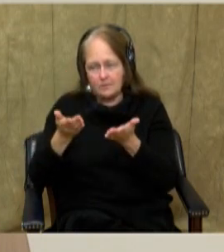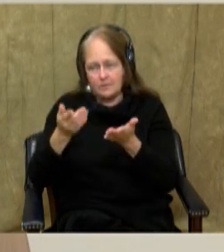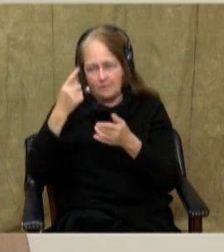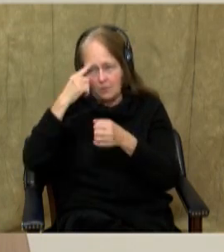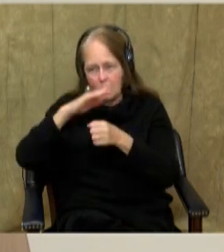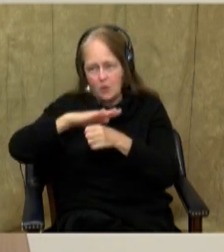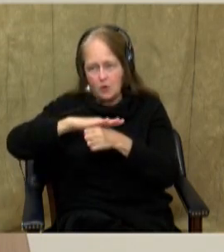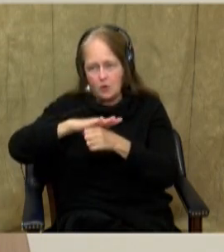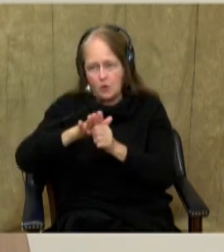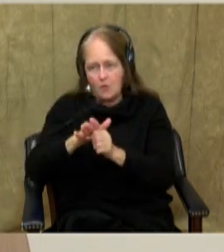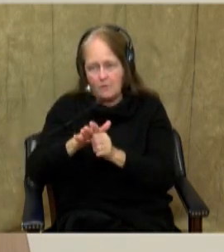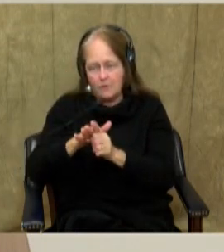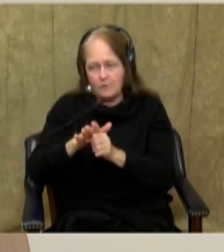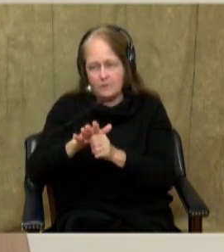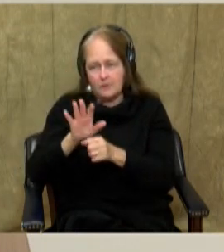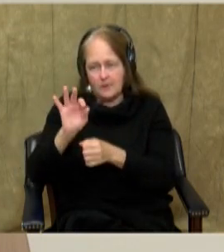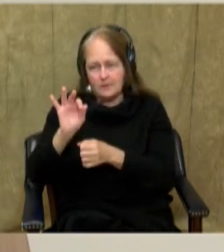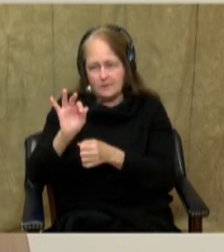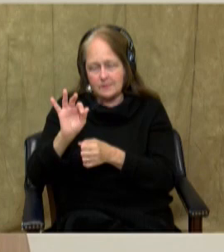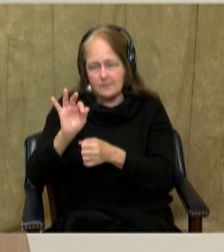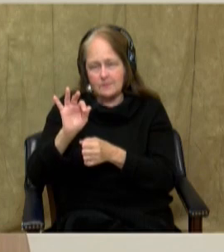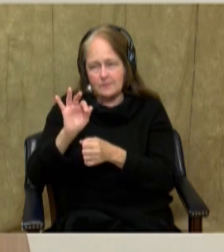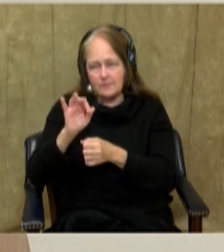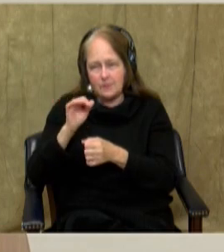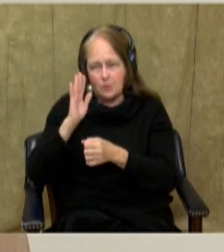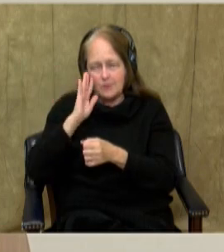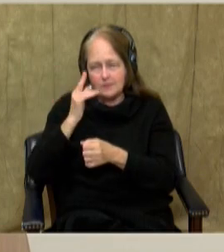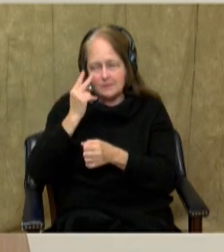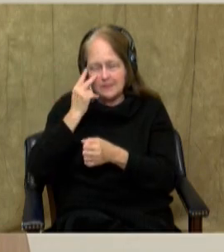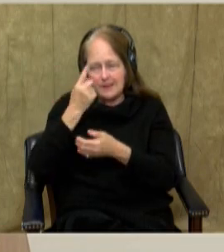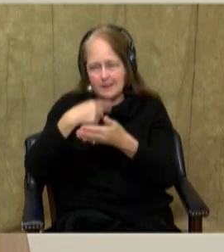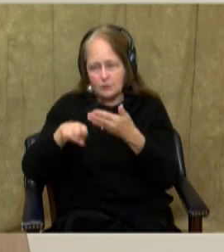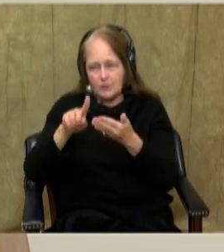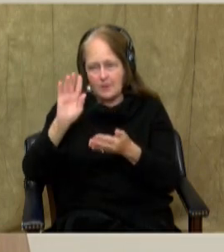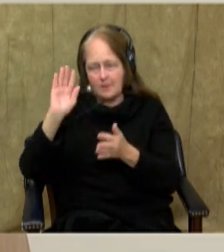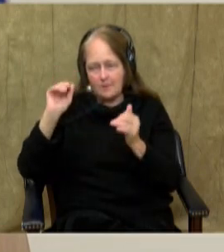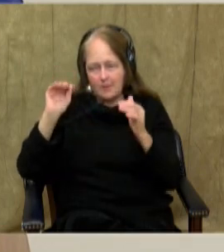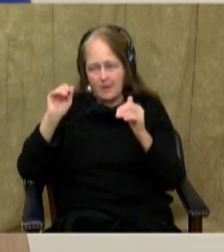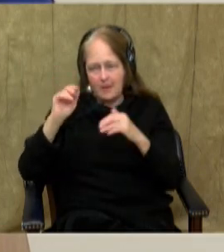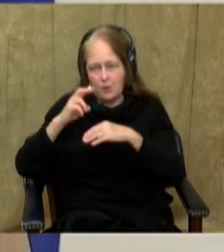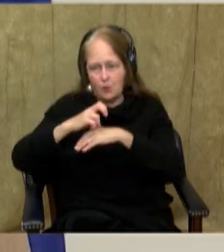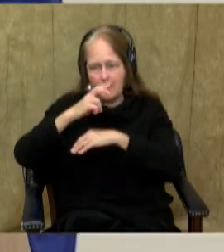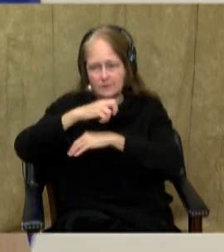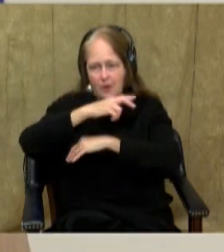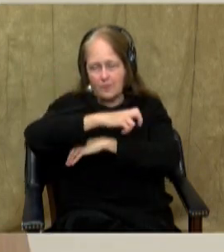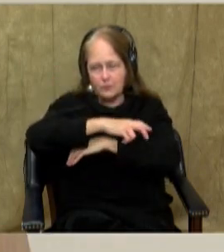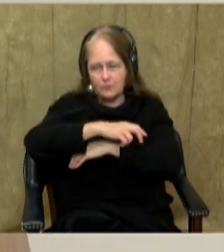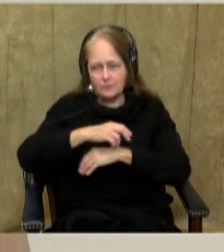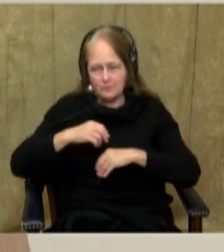right now. My name is Ma'ati Tanetter, and I will see you next week. Bye-bye, my grasshoppers.